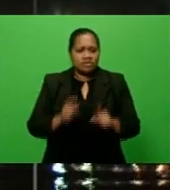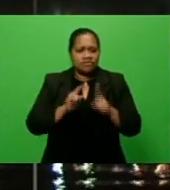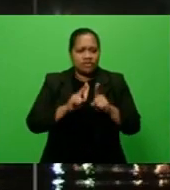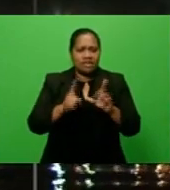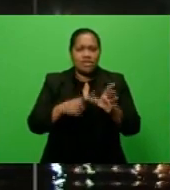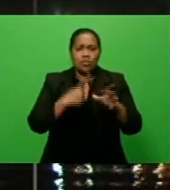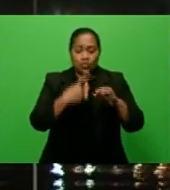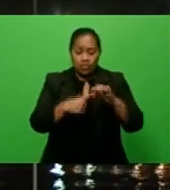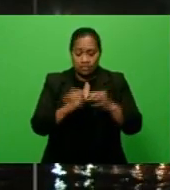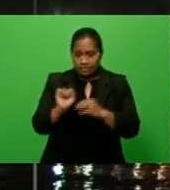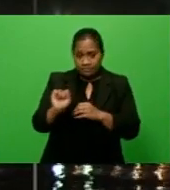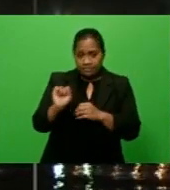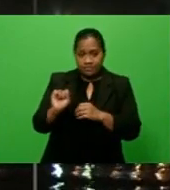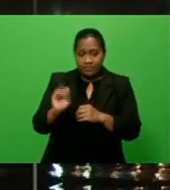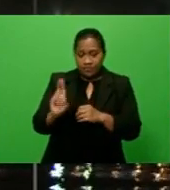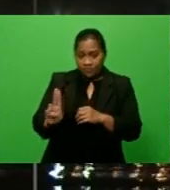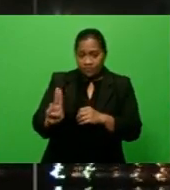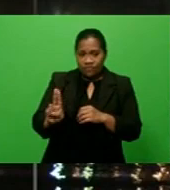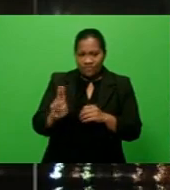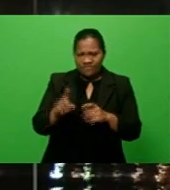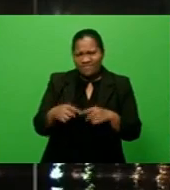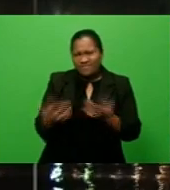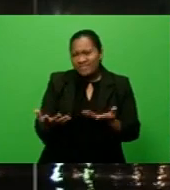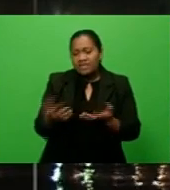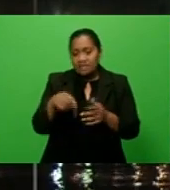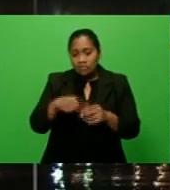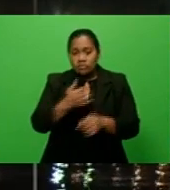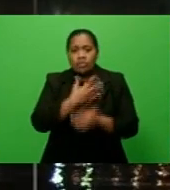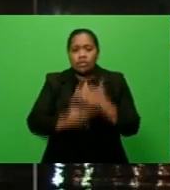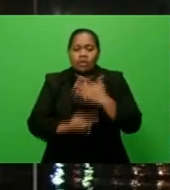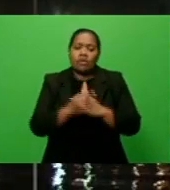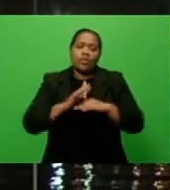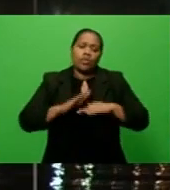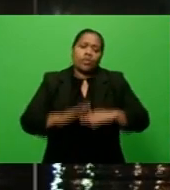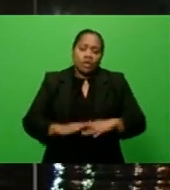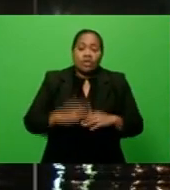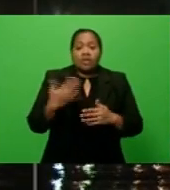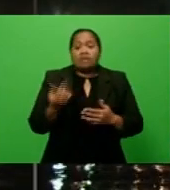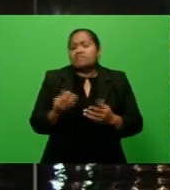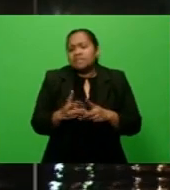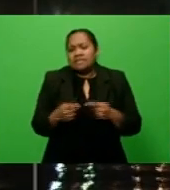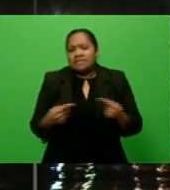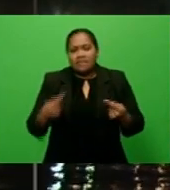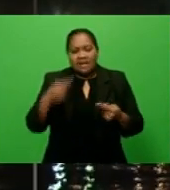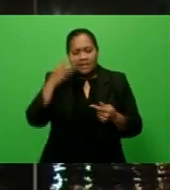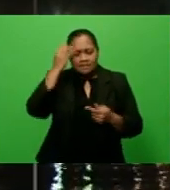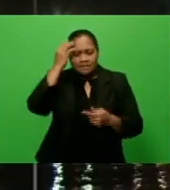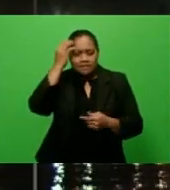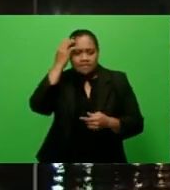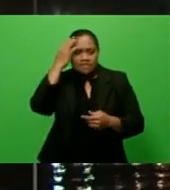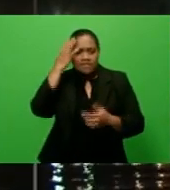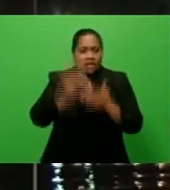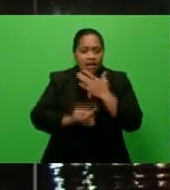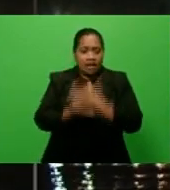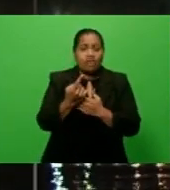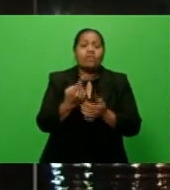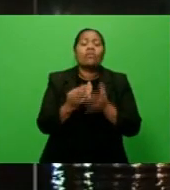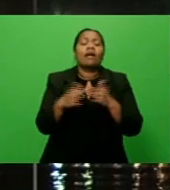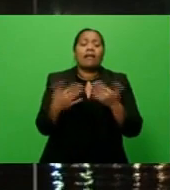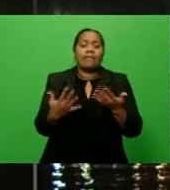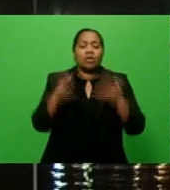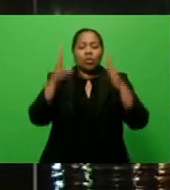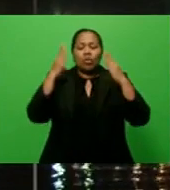morning, Thambuya says she is relieved that the feeling of having something hanging over her head has now come to pass.